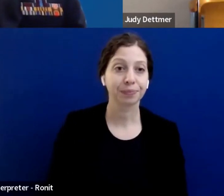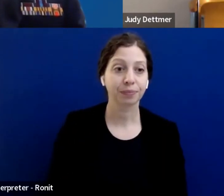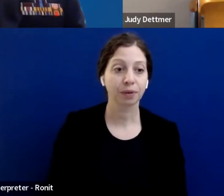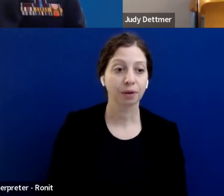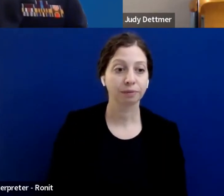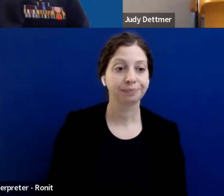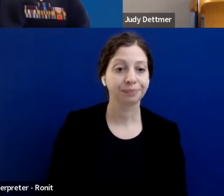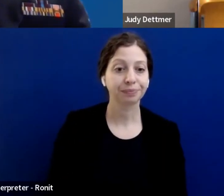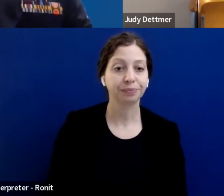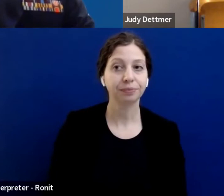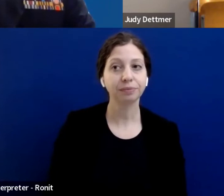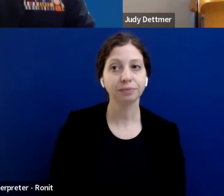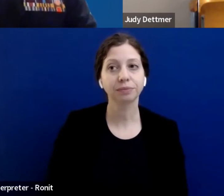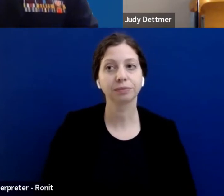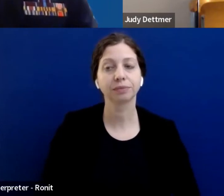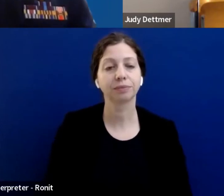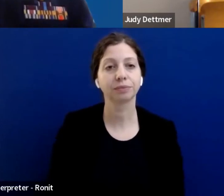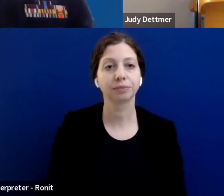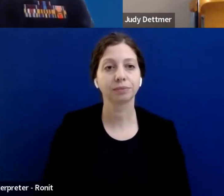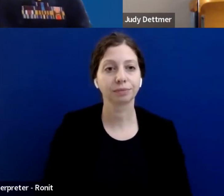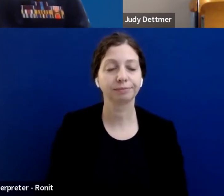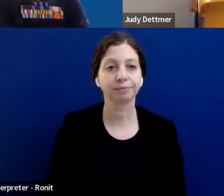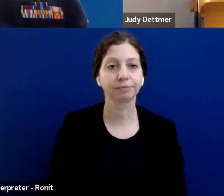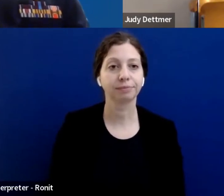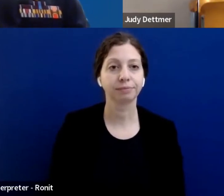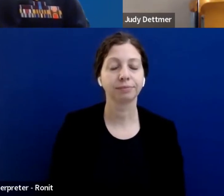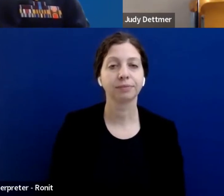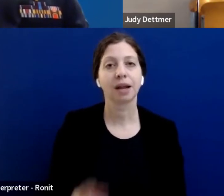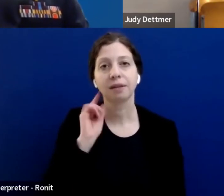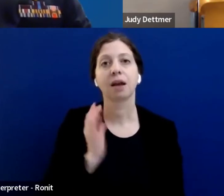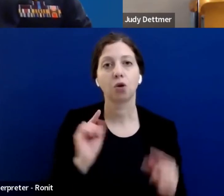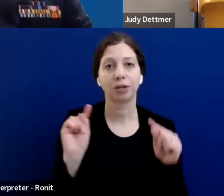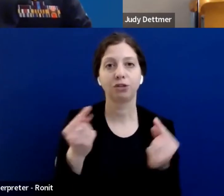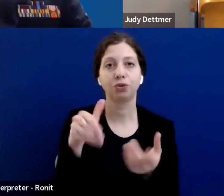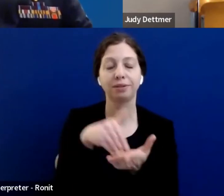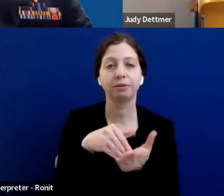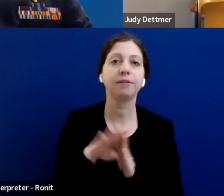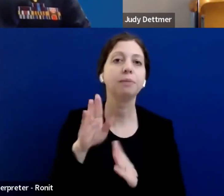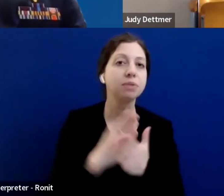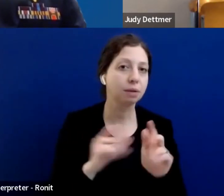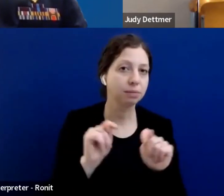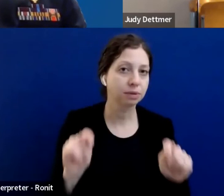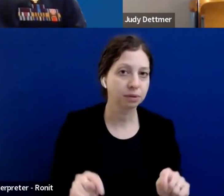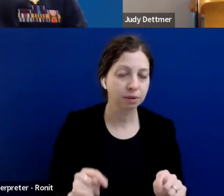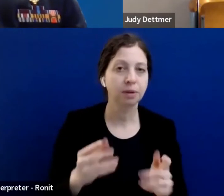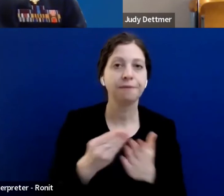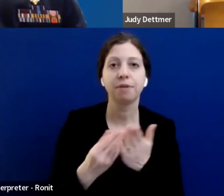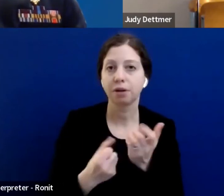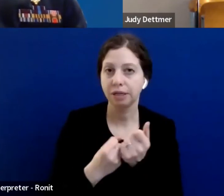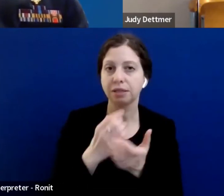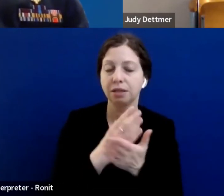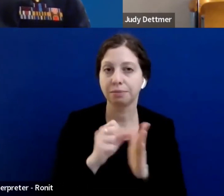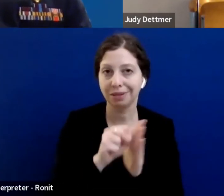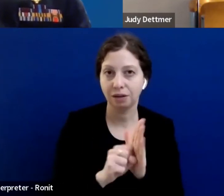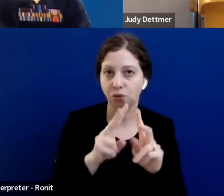So I think our injury center had developed some templates. We had funded some states to analyze